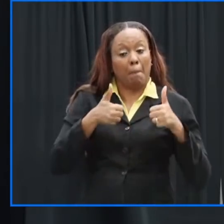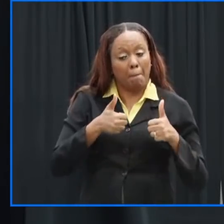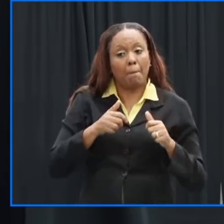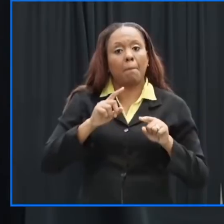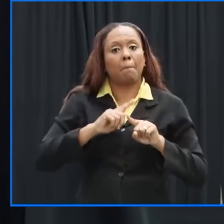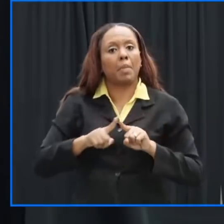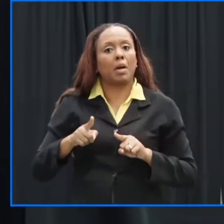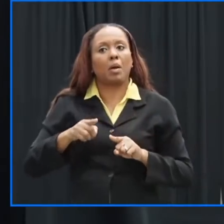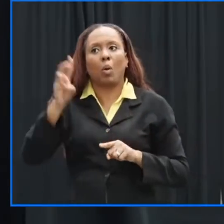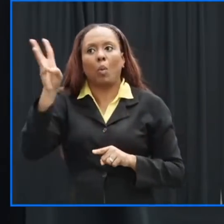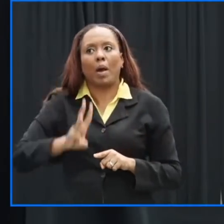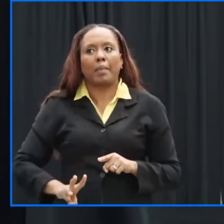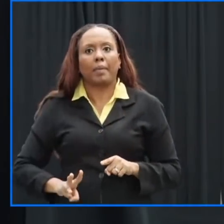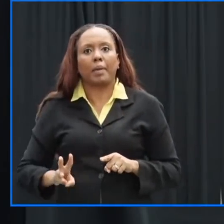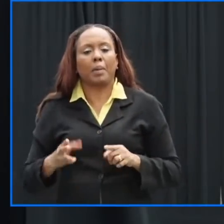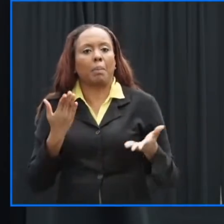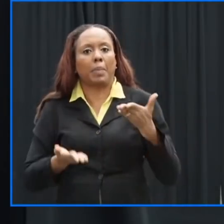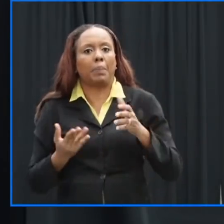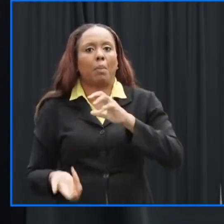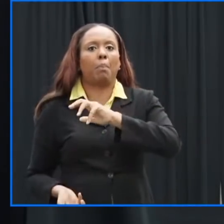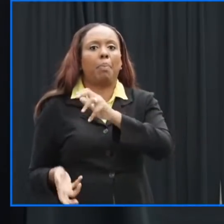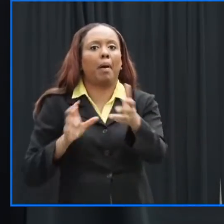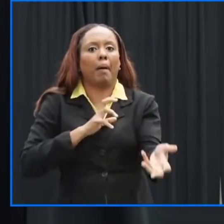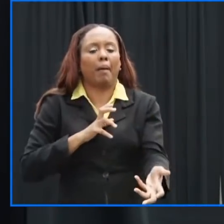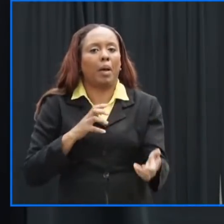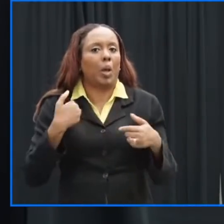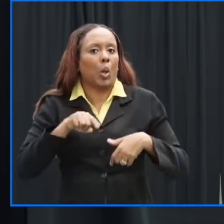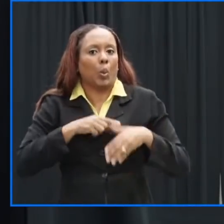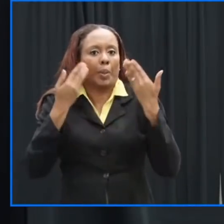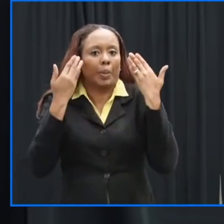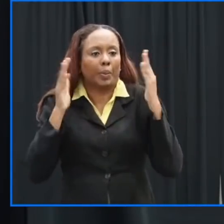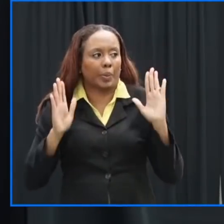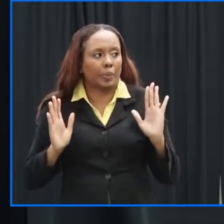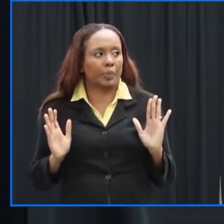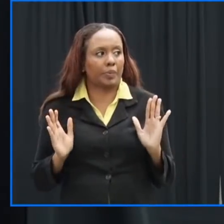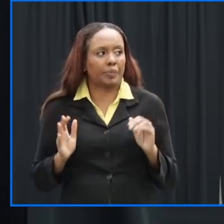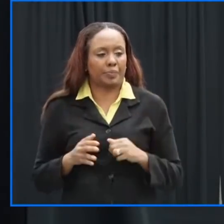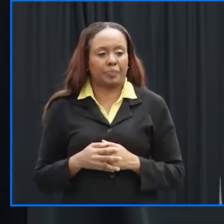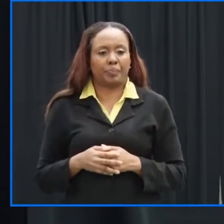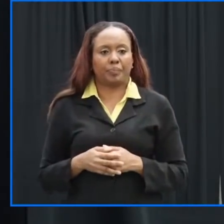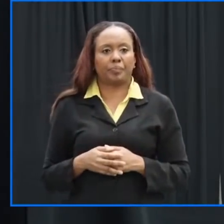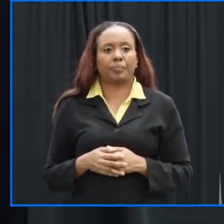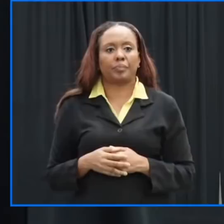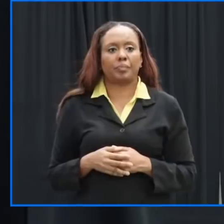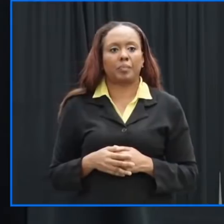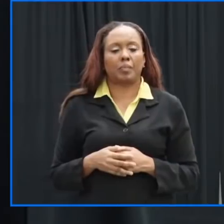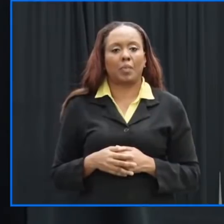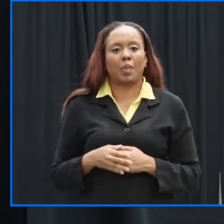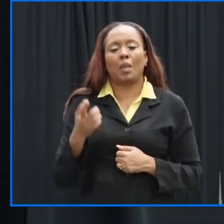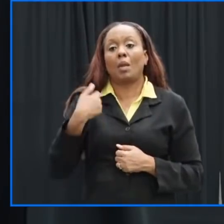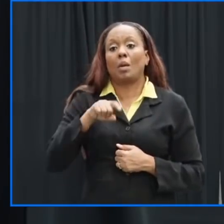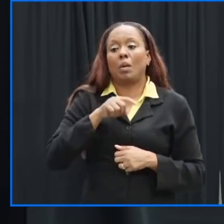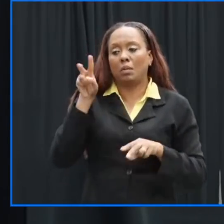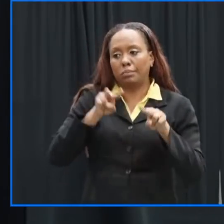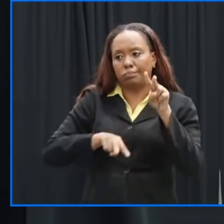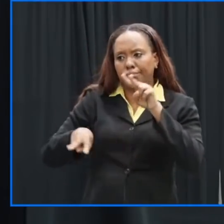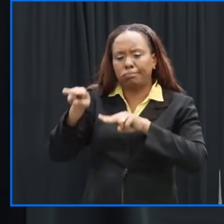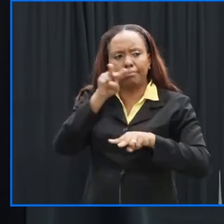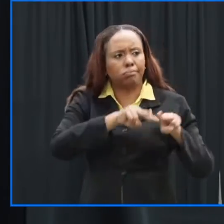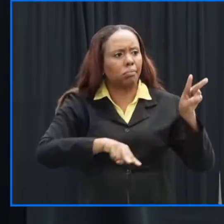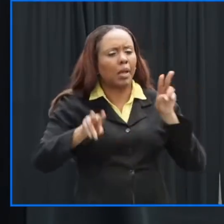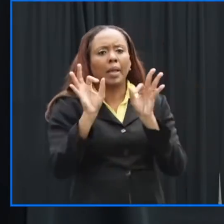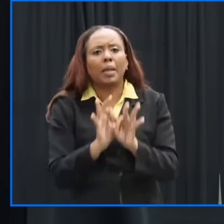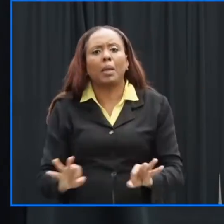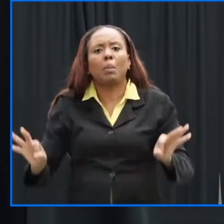Lastly, we have been monitoring all of what we will call the essential services